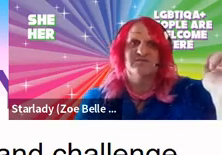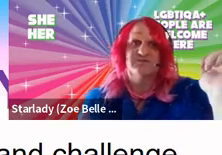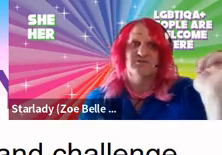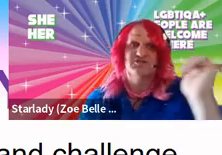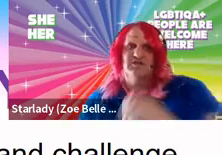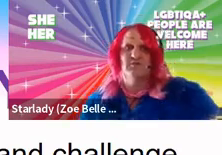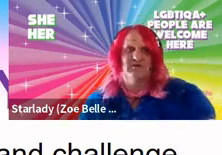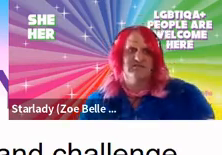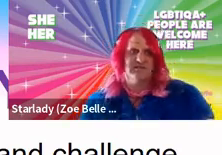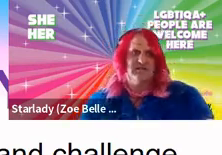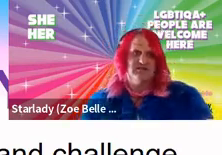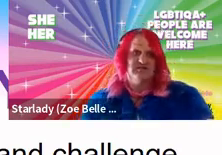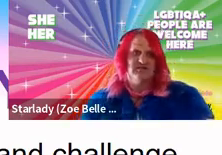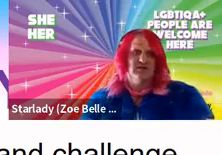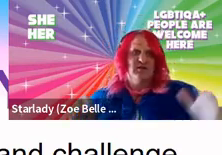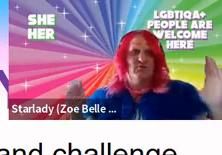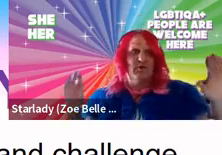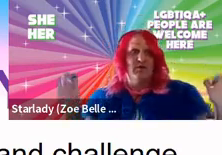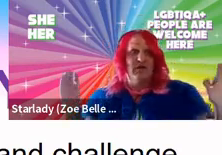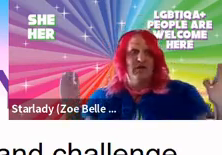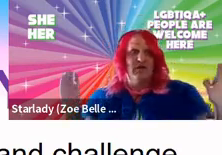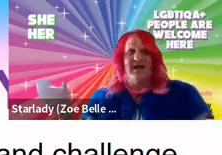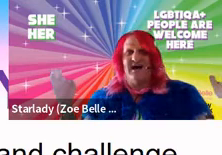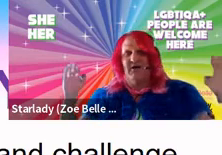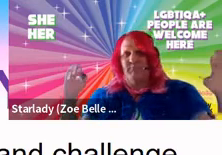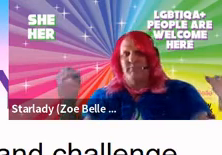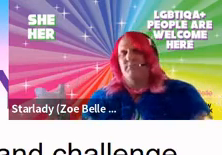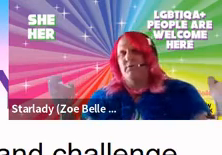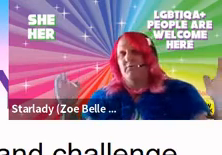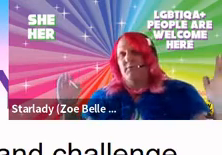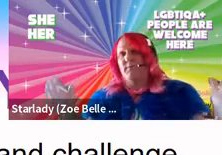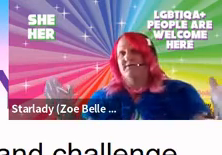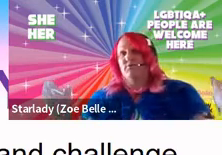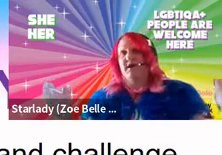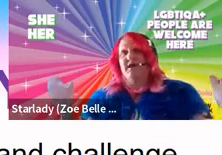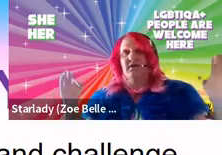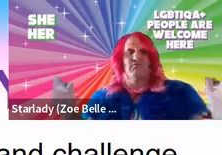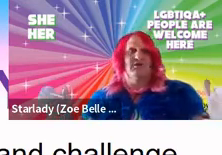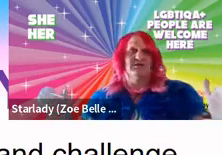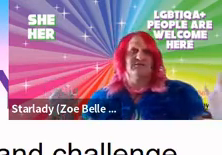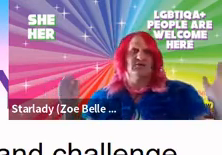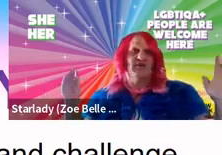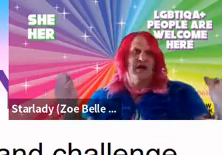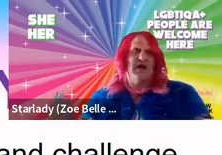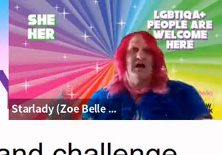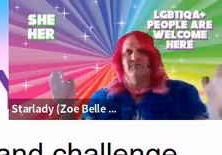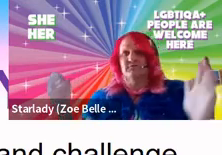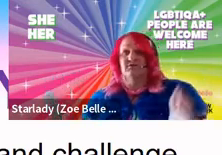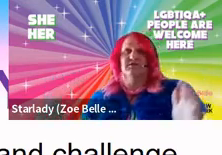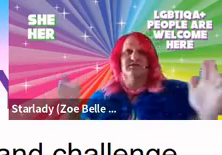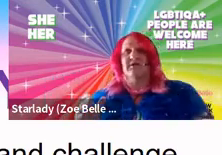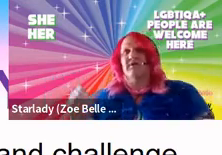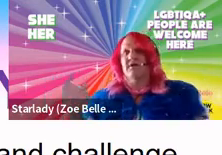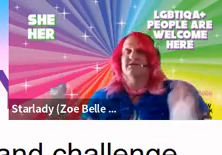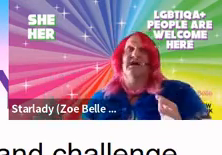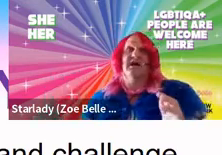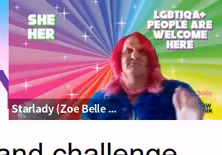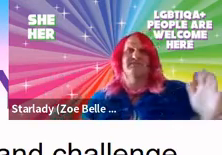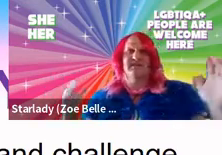addressing transmisogyny when we see it. When we hear people perpetuating really sort of like harmful